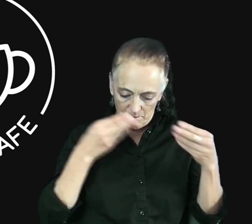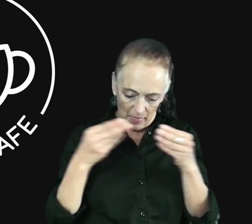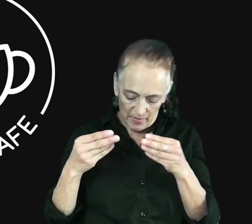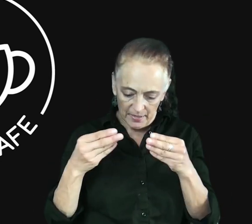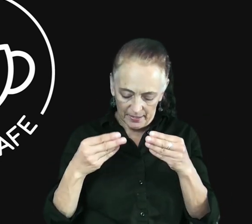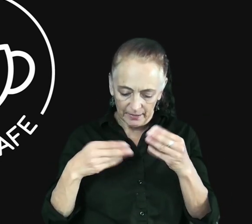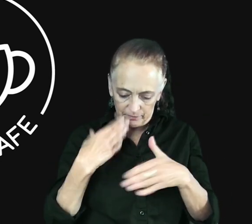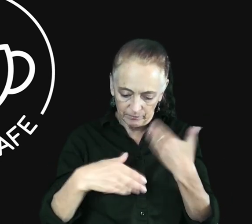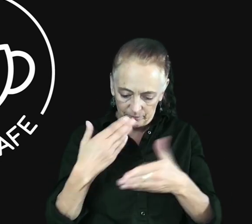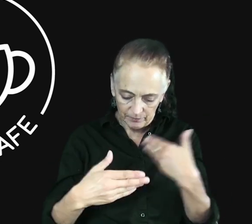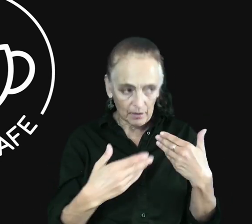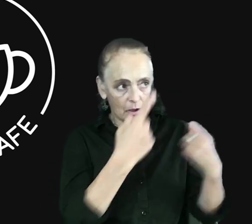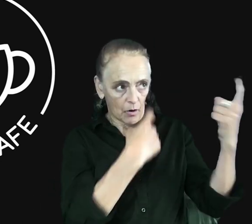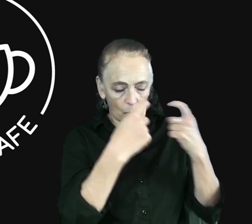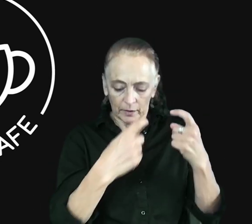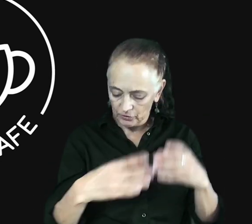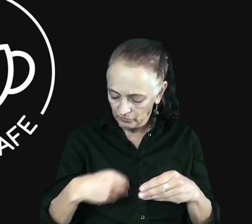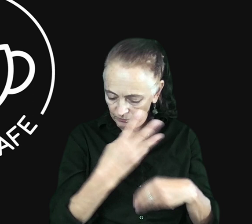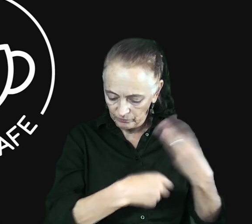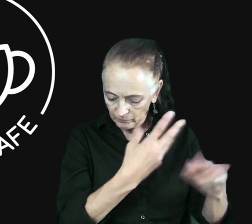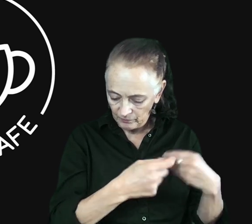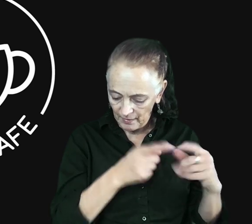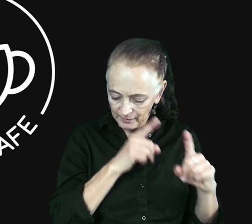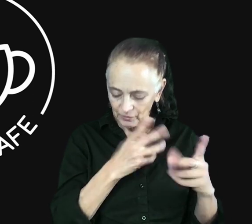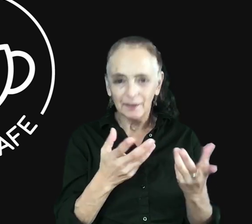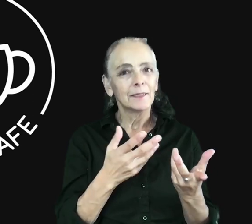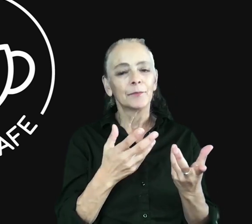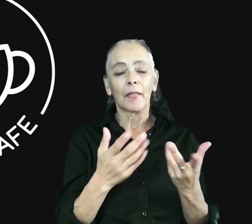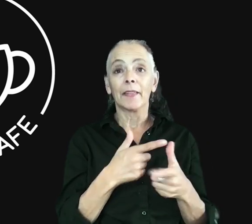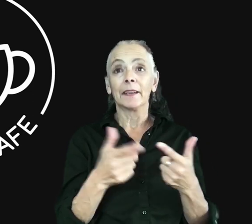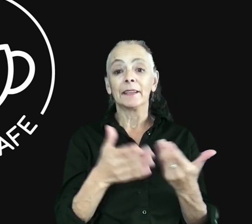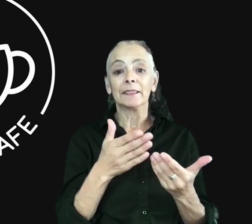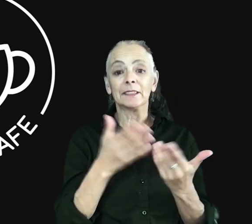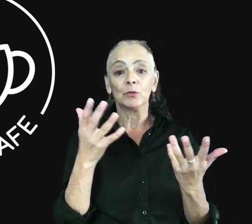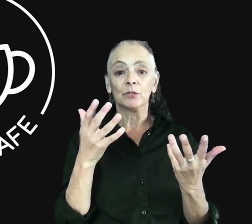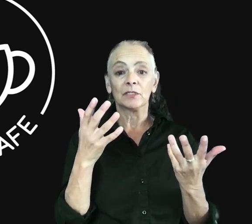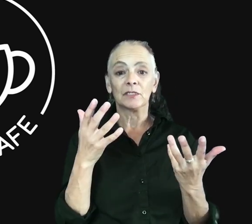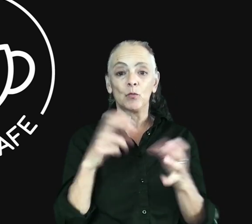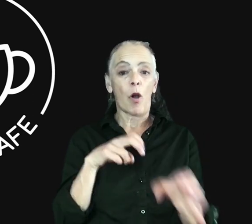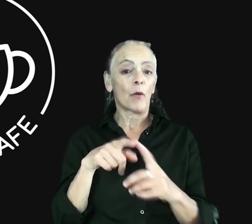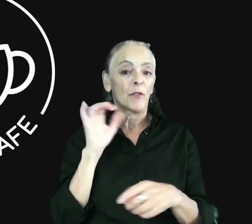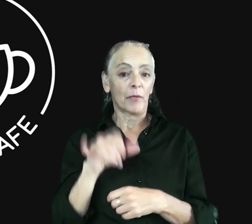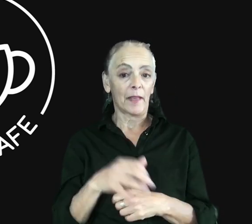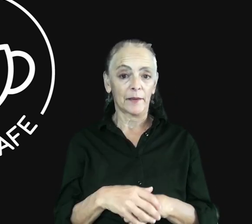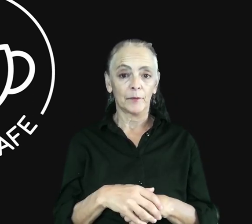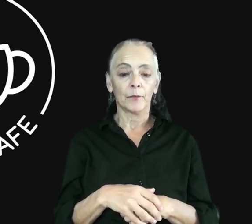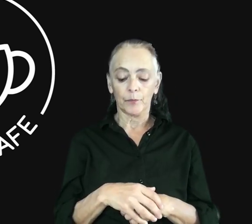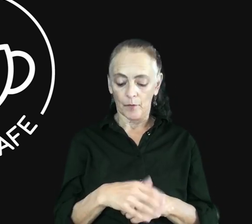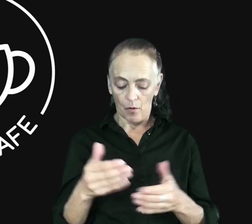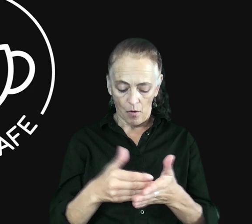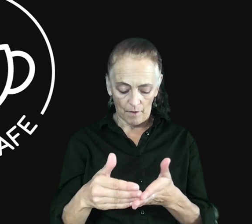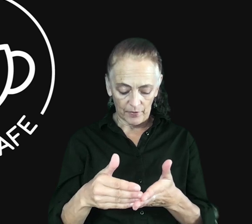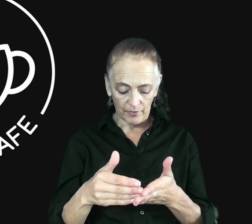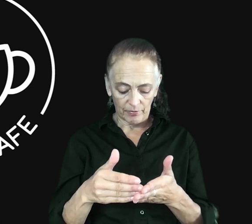i'm getting their questions i'm delivering this thing and then easy it's easy to kind of just walk away from that and i think that often does lead